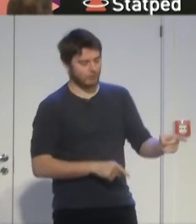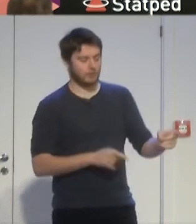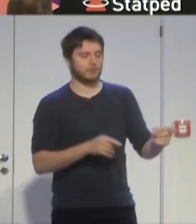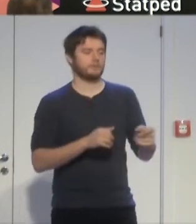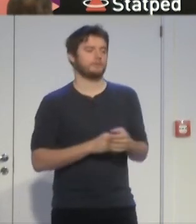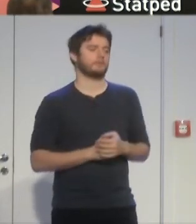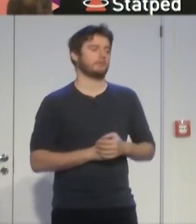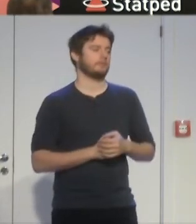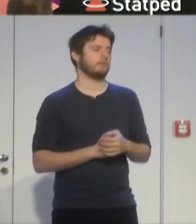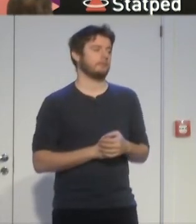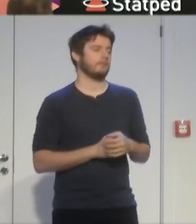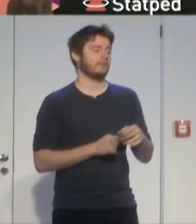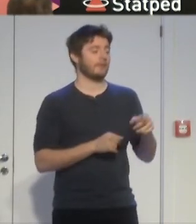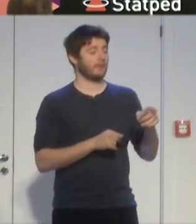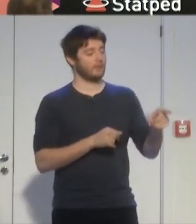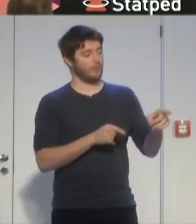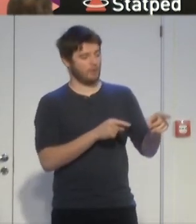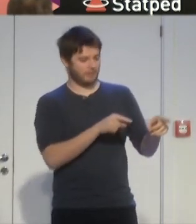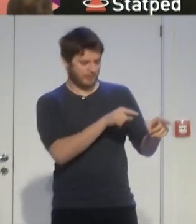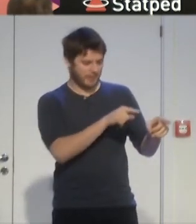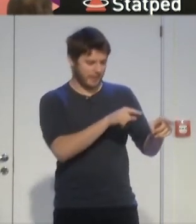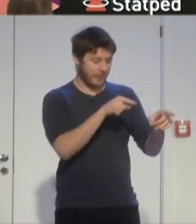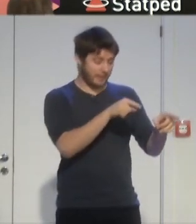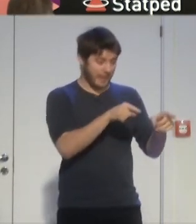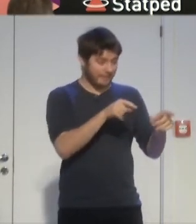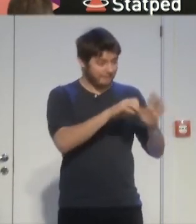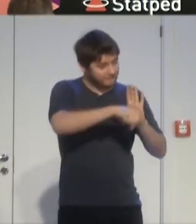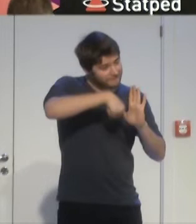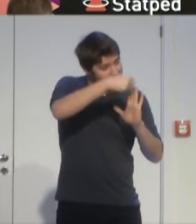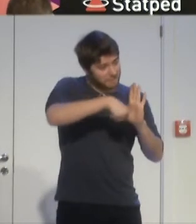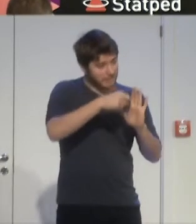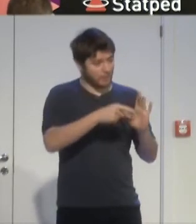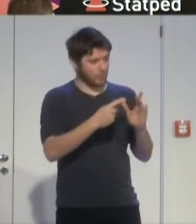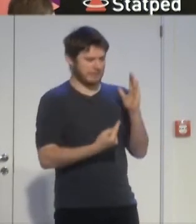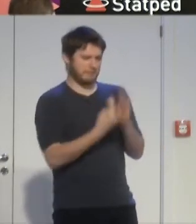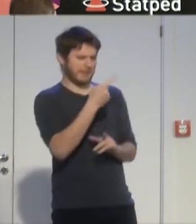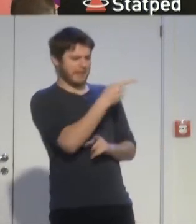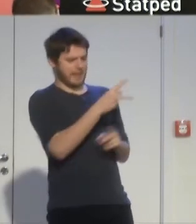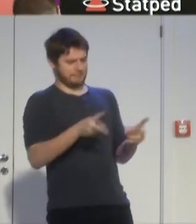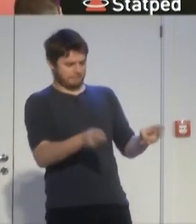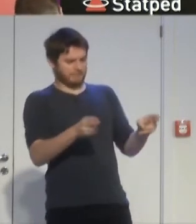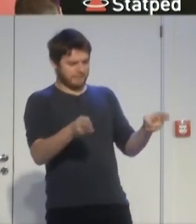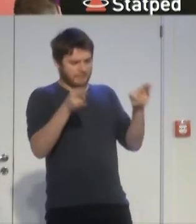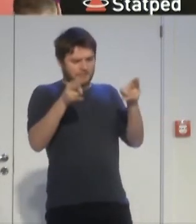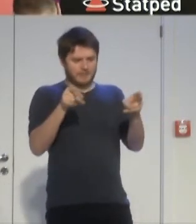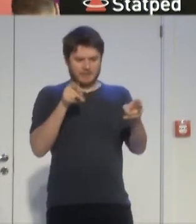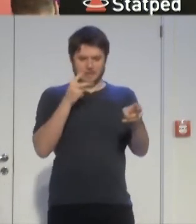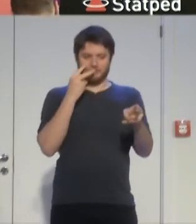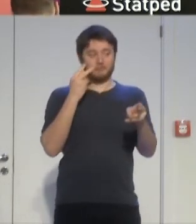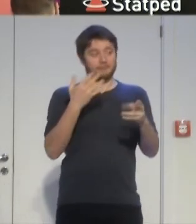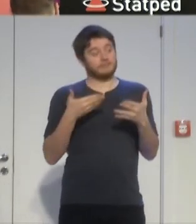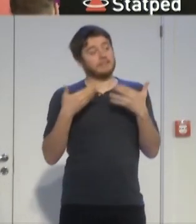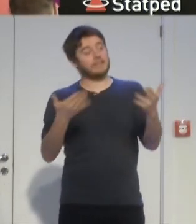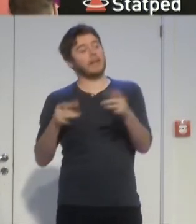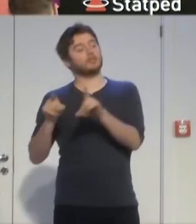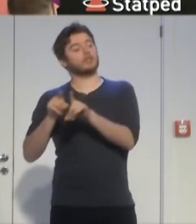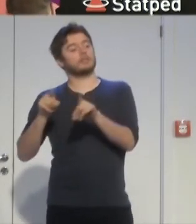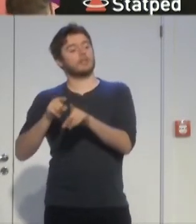This film, and this clip shows that Sister Marguerite was able